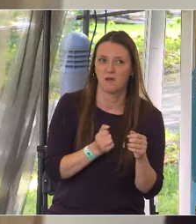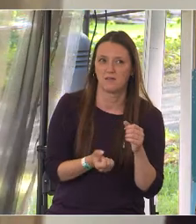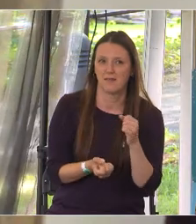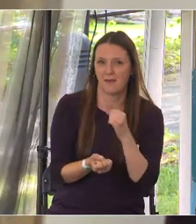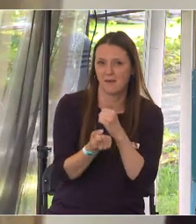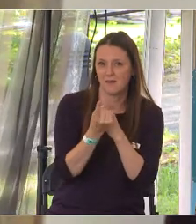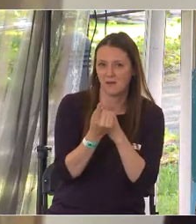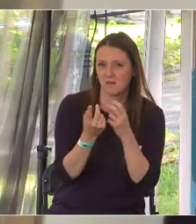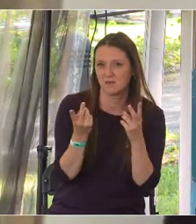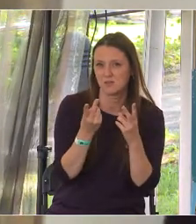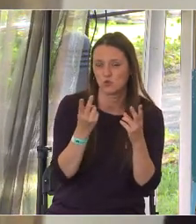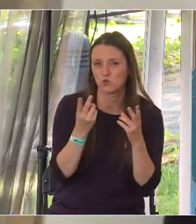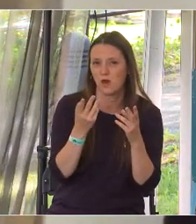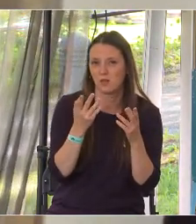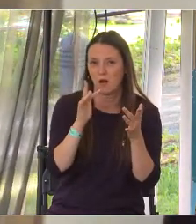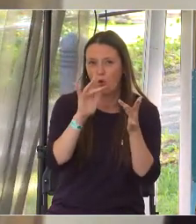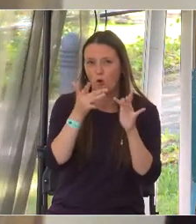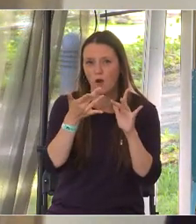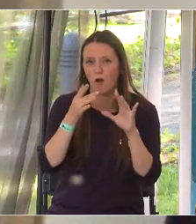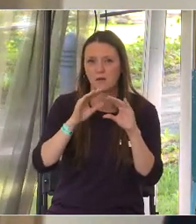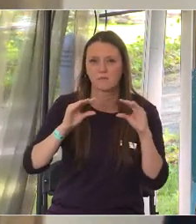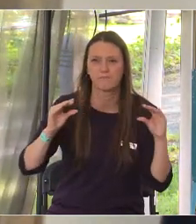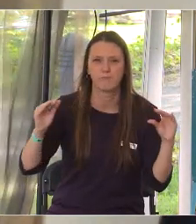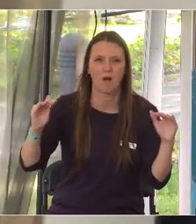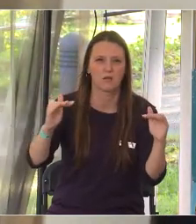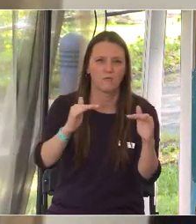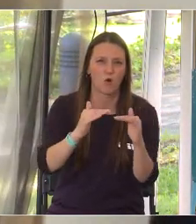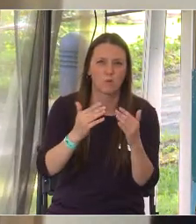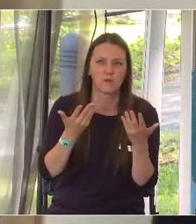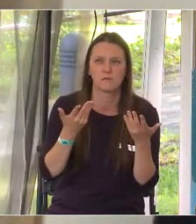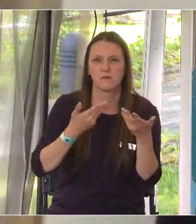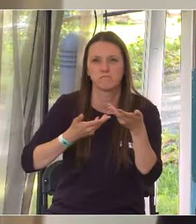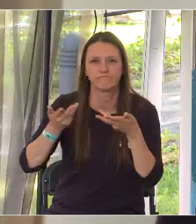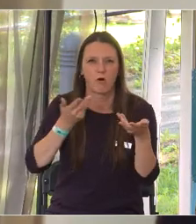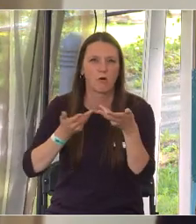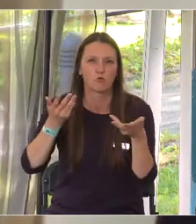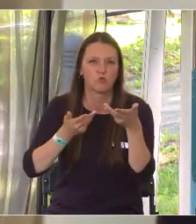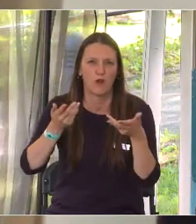manner online. But as a matter of these common sections,